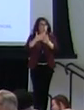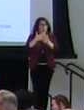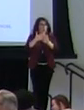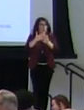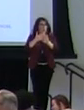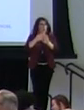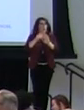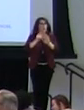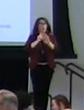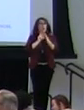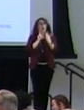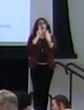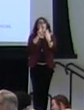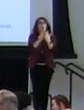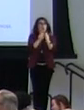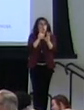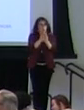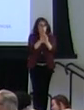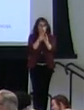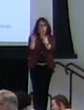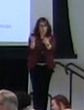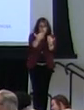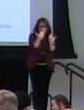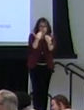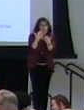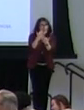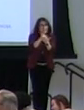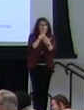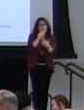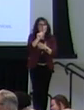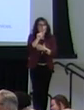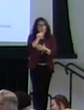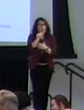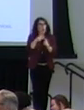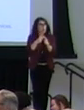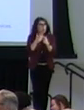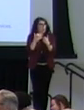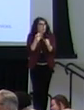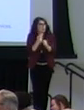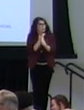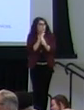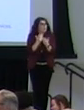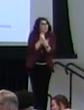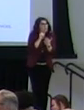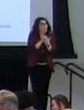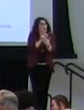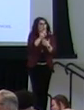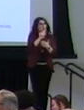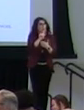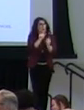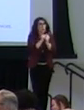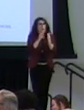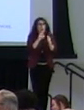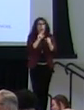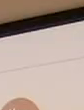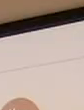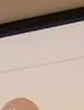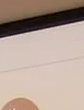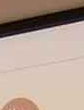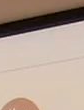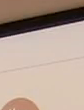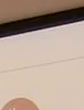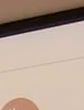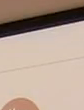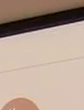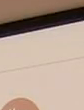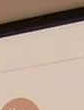get data, and then we want to utilize that data without really including in